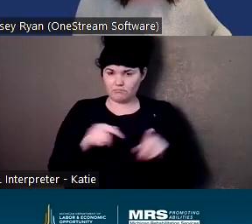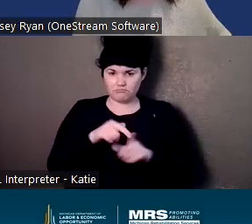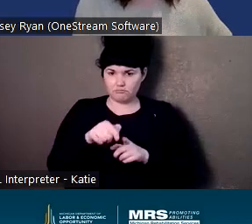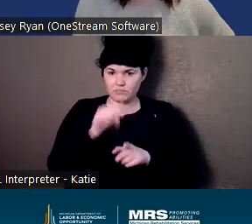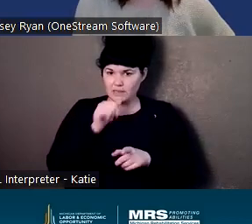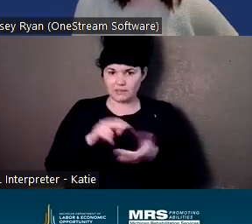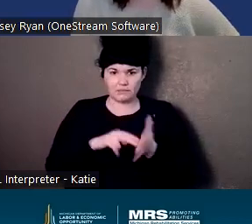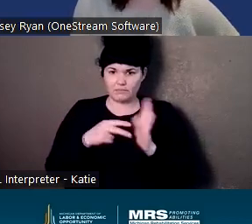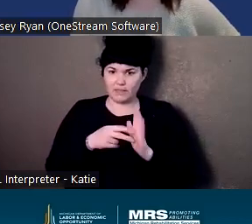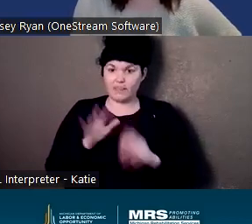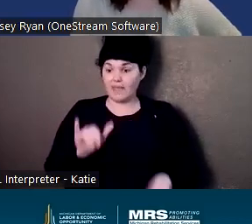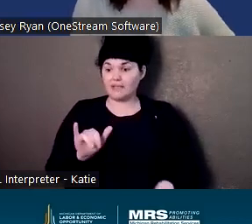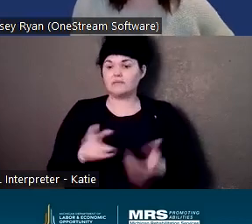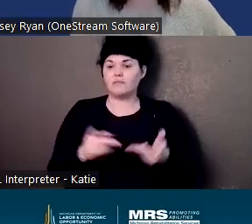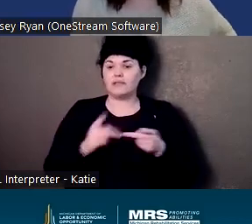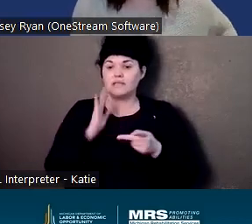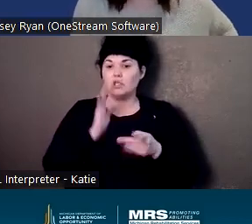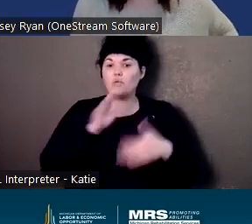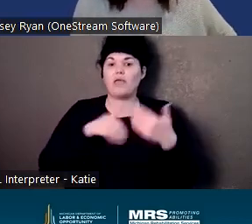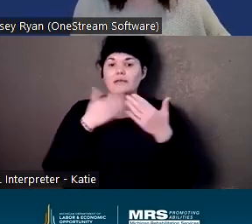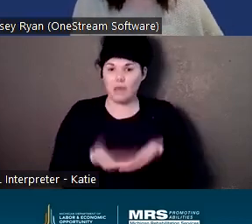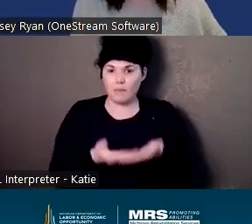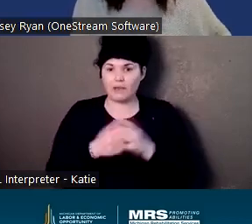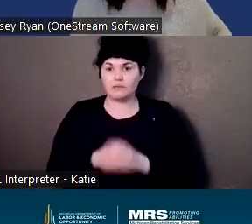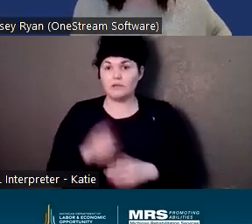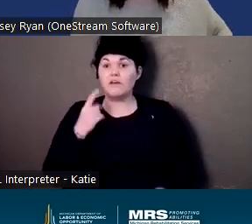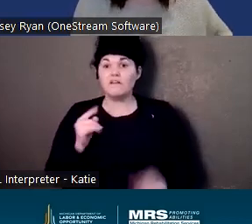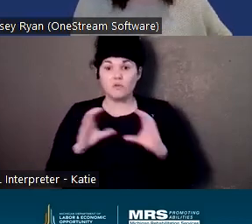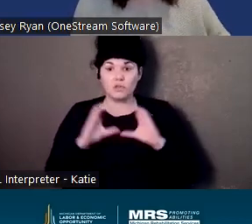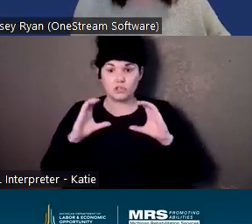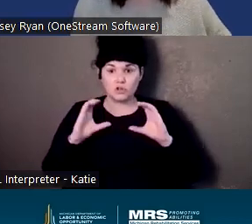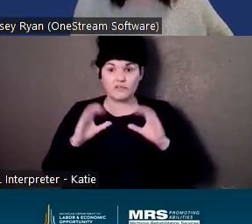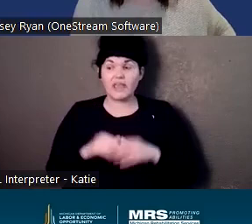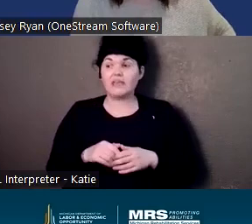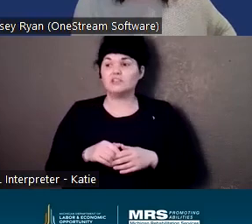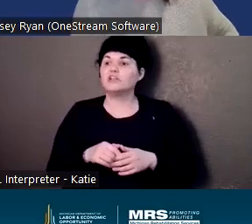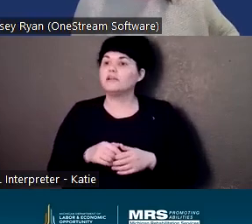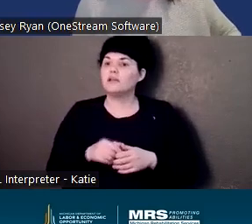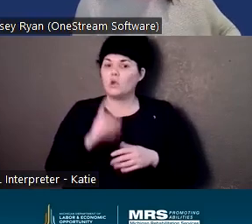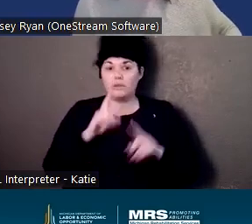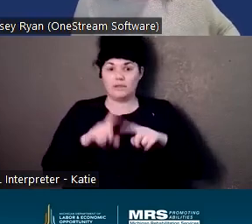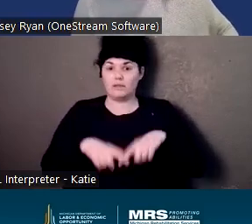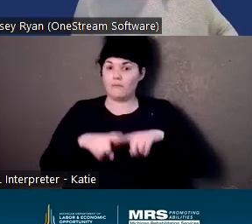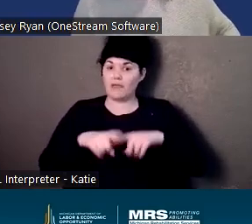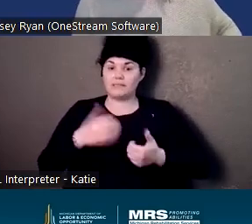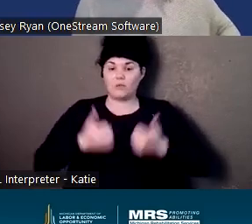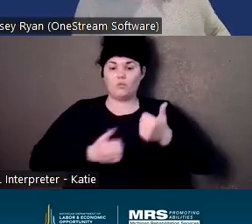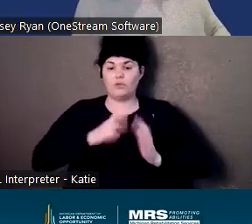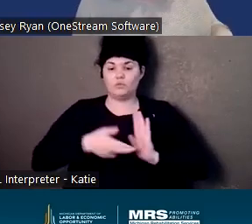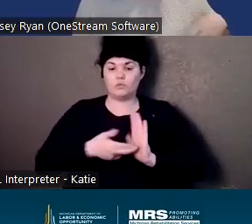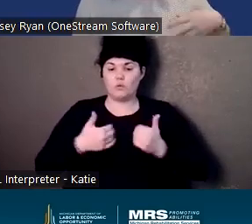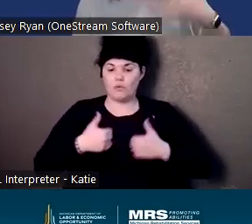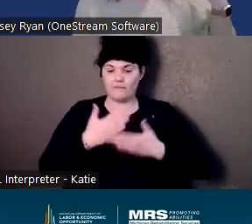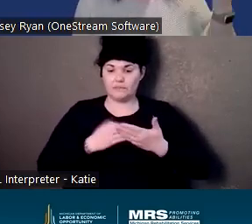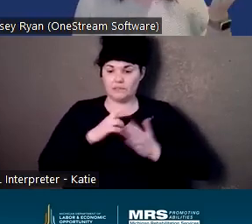end up at, right? For the certification piece, it really depends on the role itself. We have some roles that